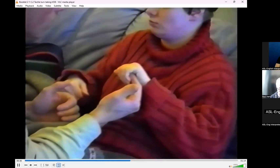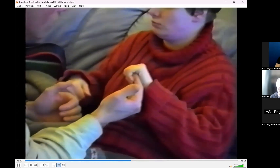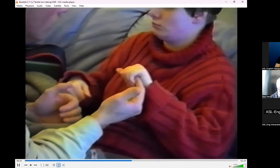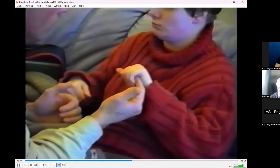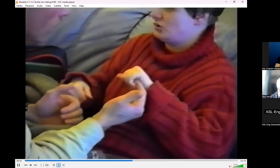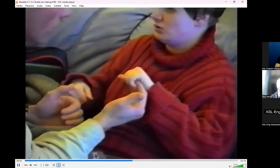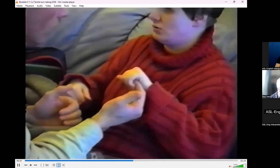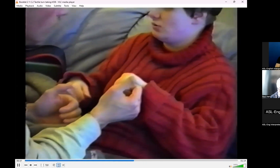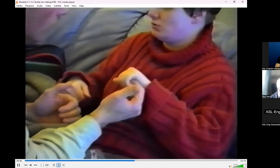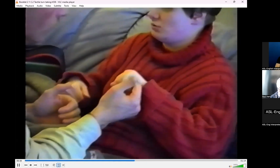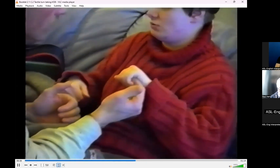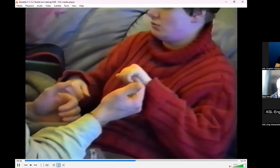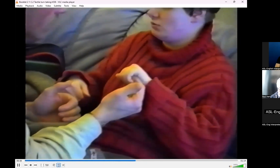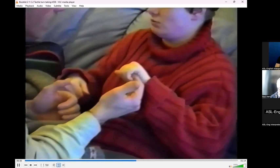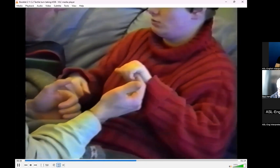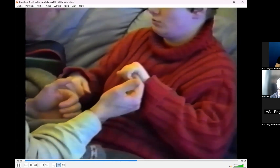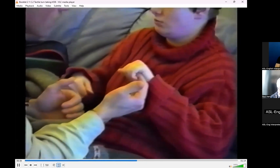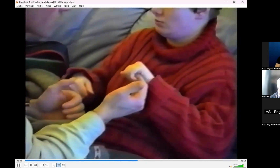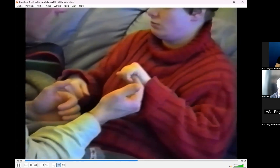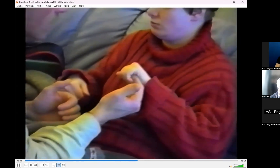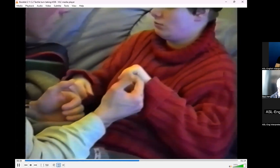den er litt vanskelig. Ja.